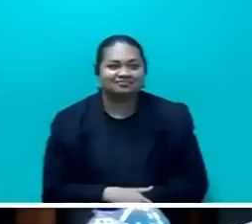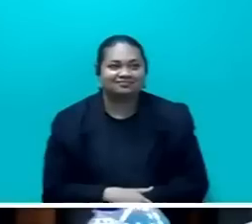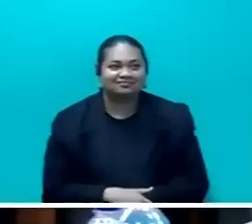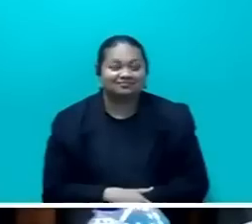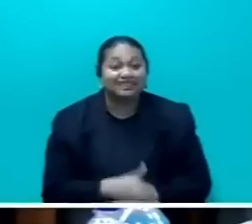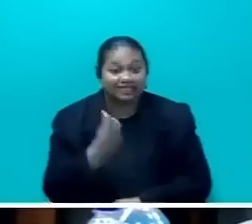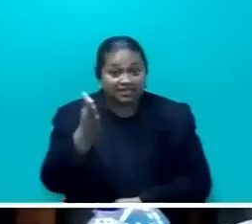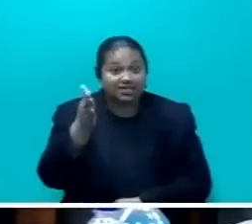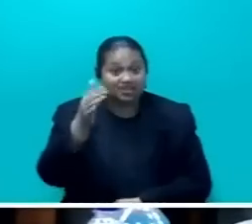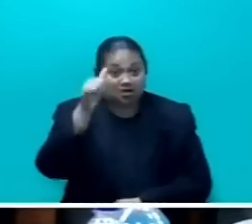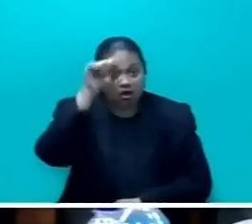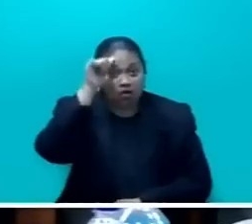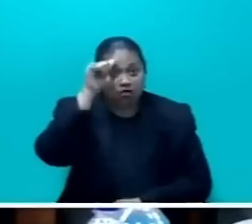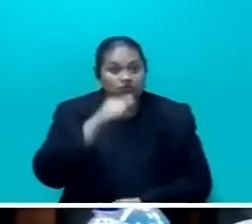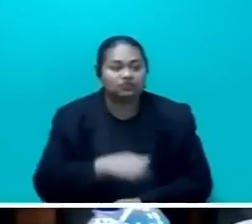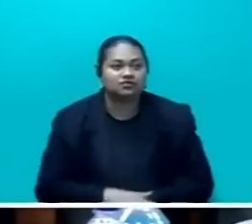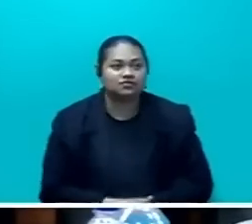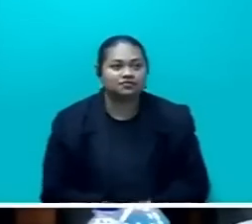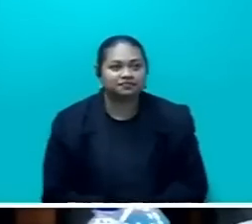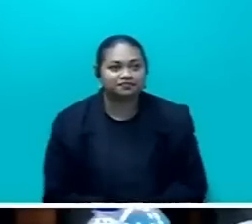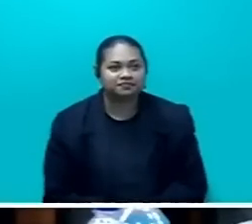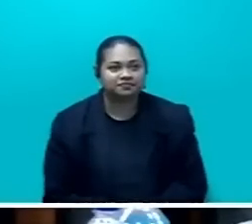He knows.